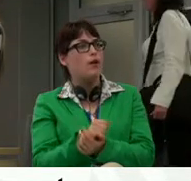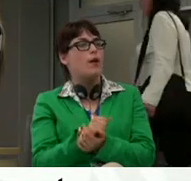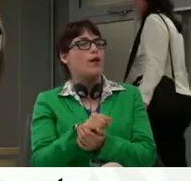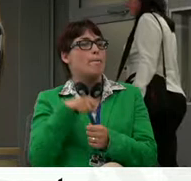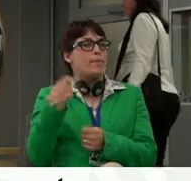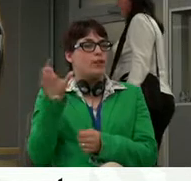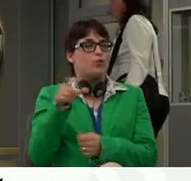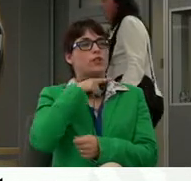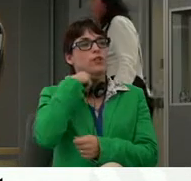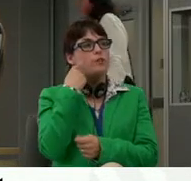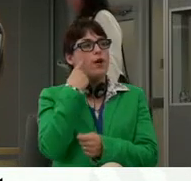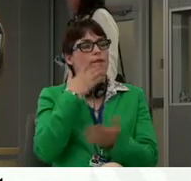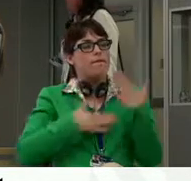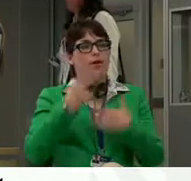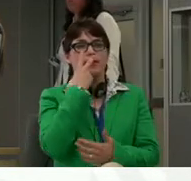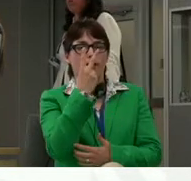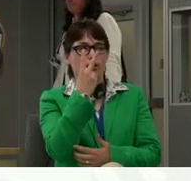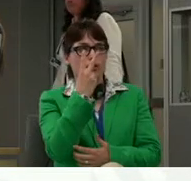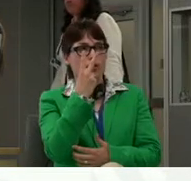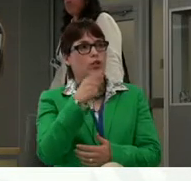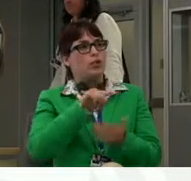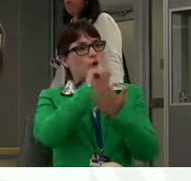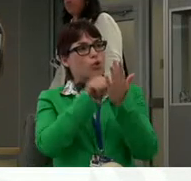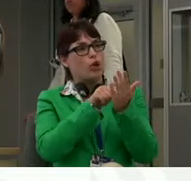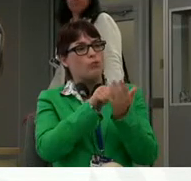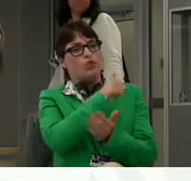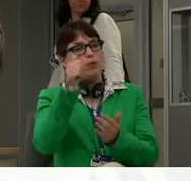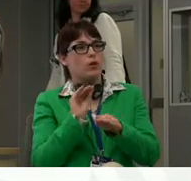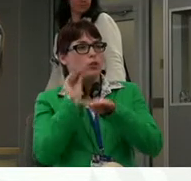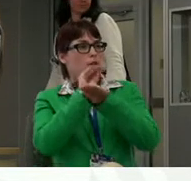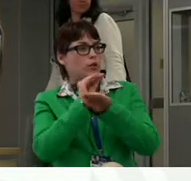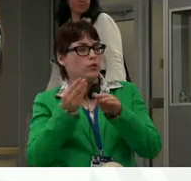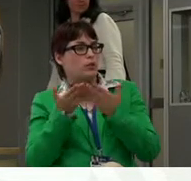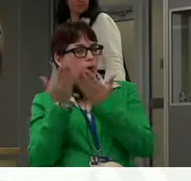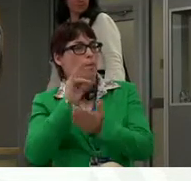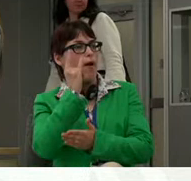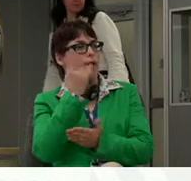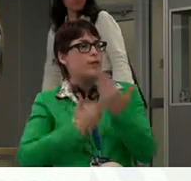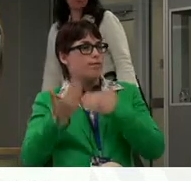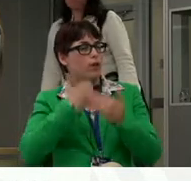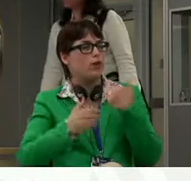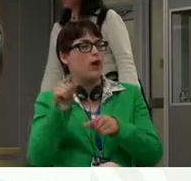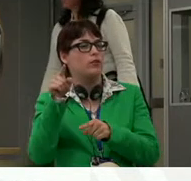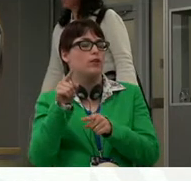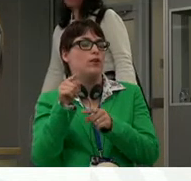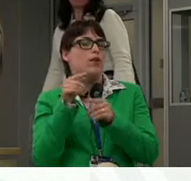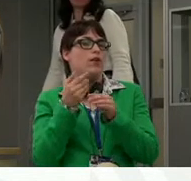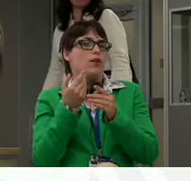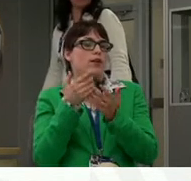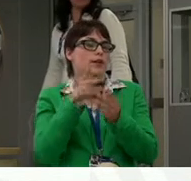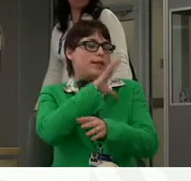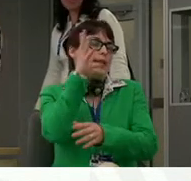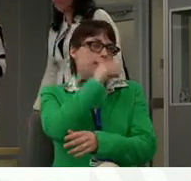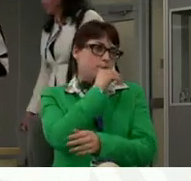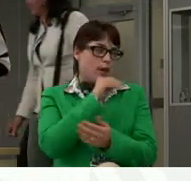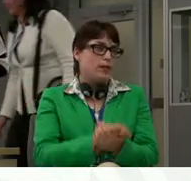future. And as you saw in our agenda, the presidency wanted to concentrate on the possibilities